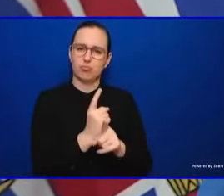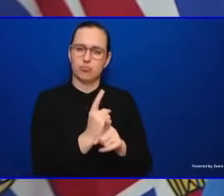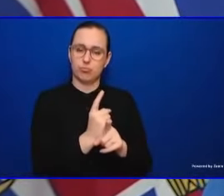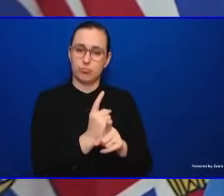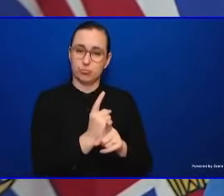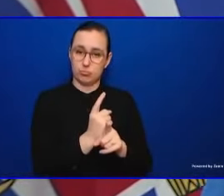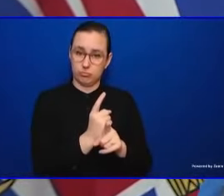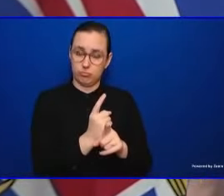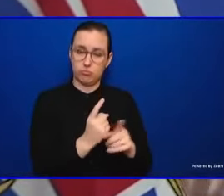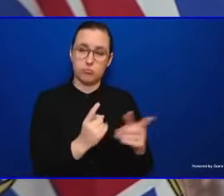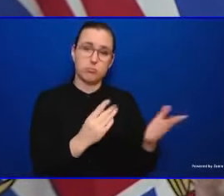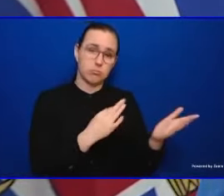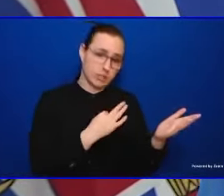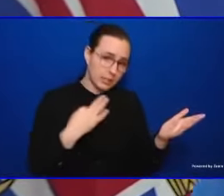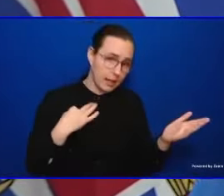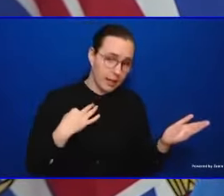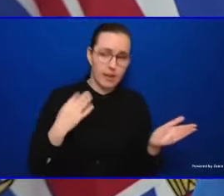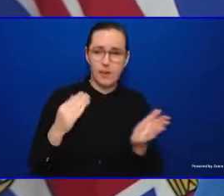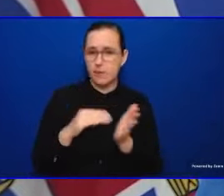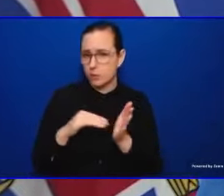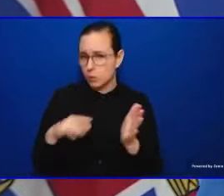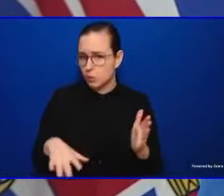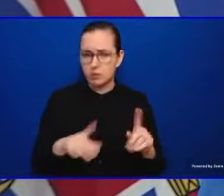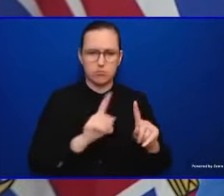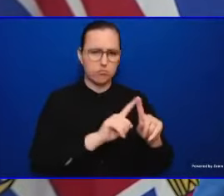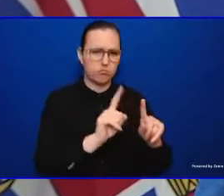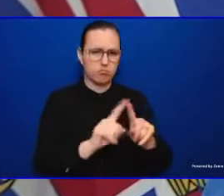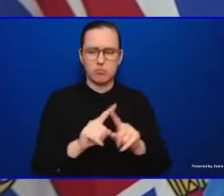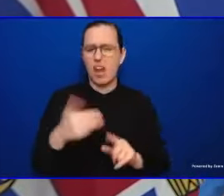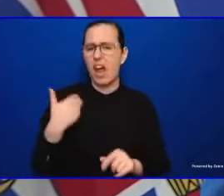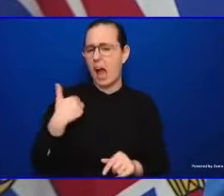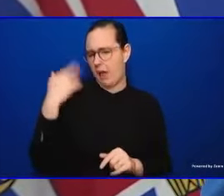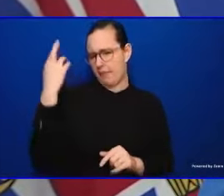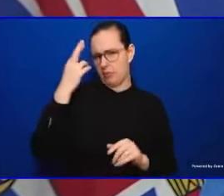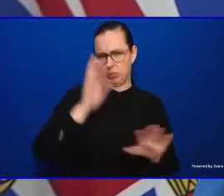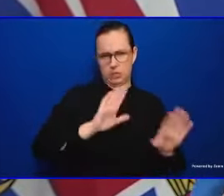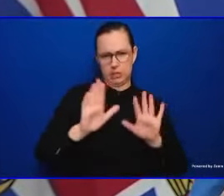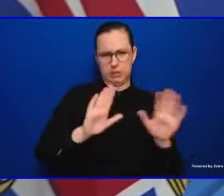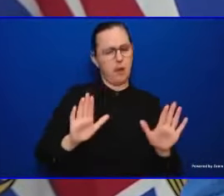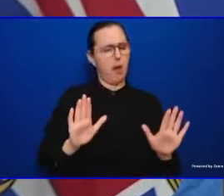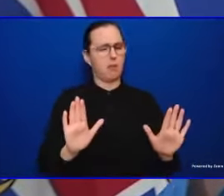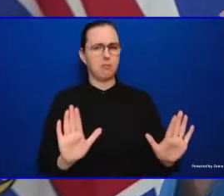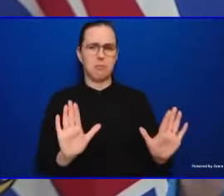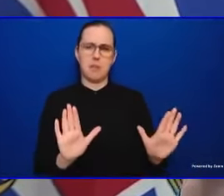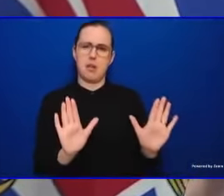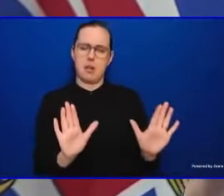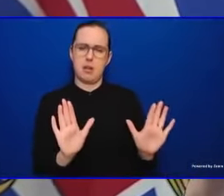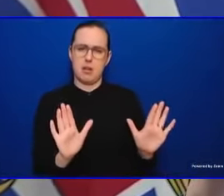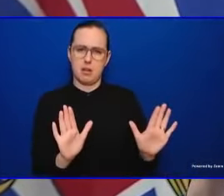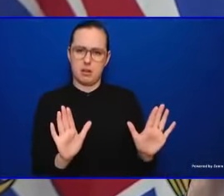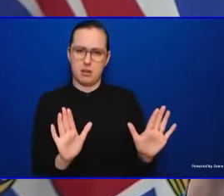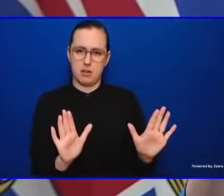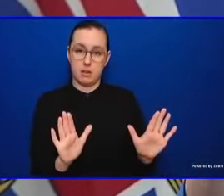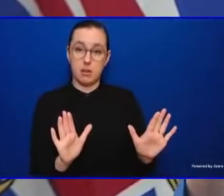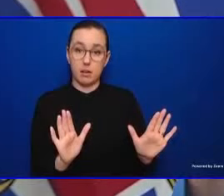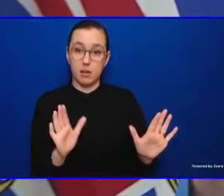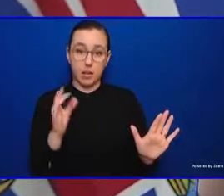be at school for a number of different kinds of reasons. So they know what that level is, and if it's